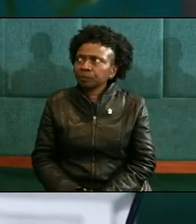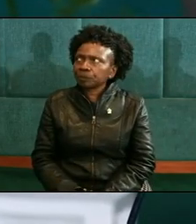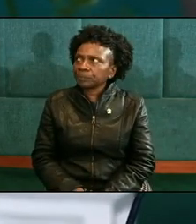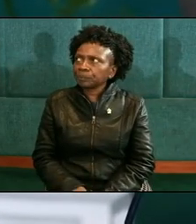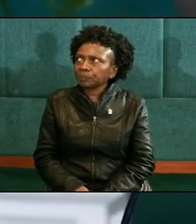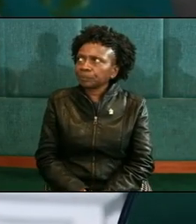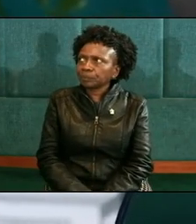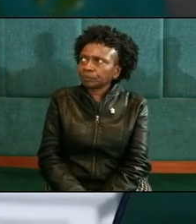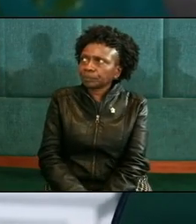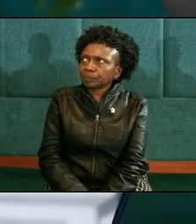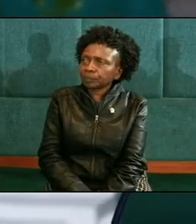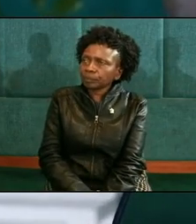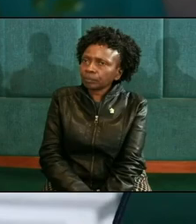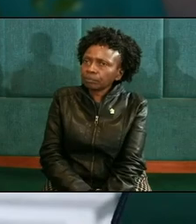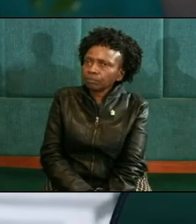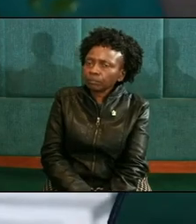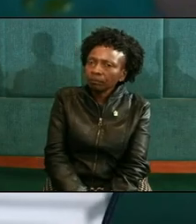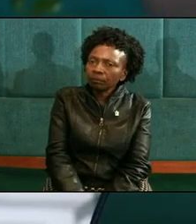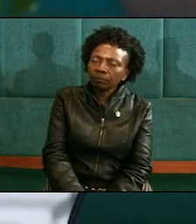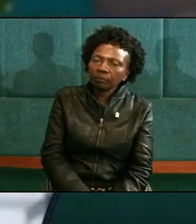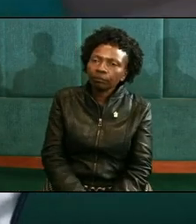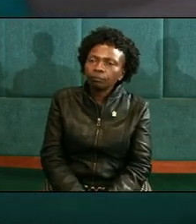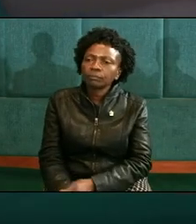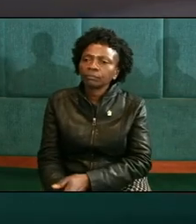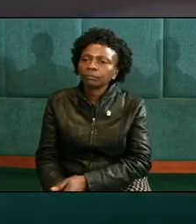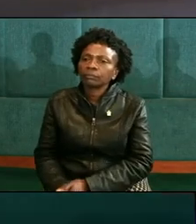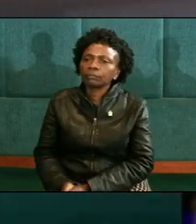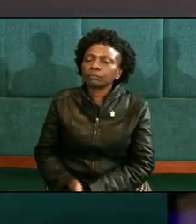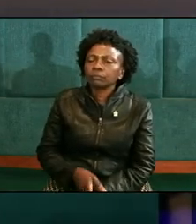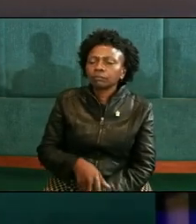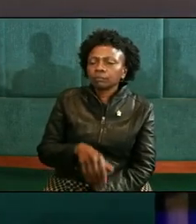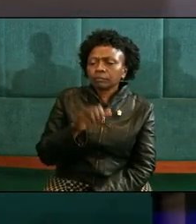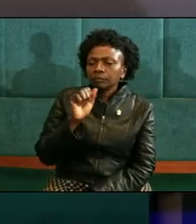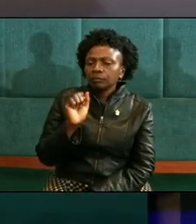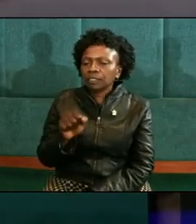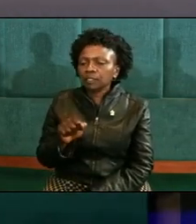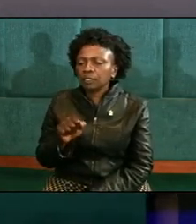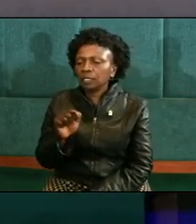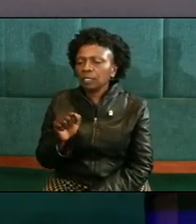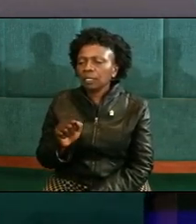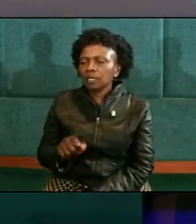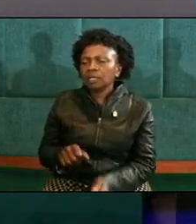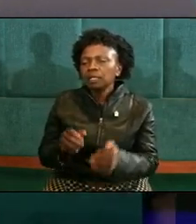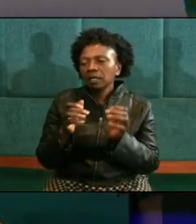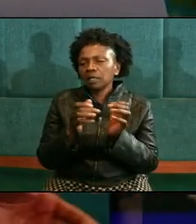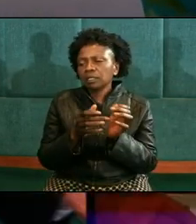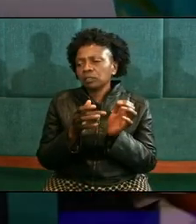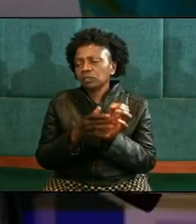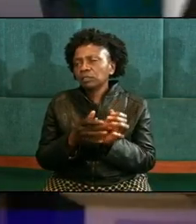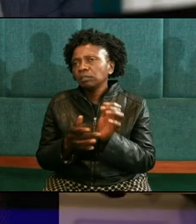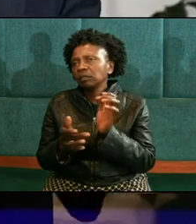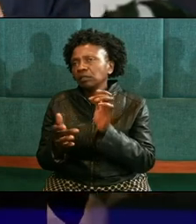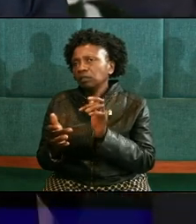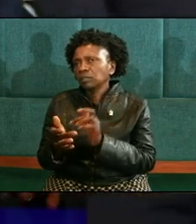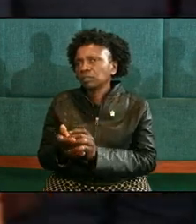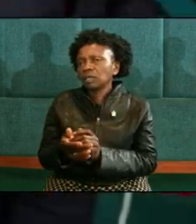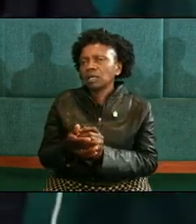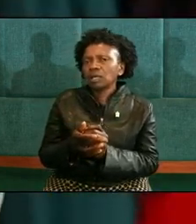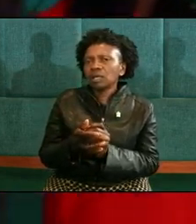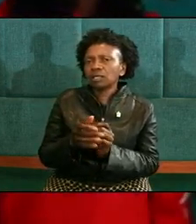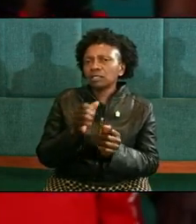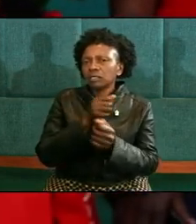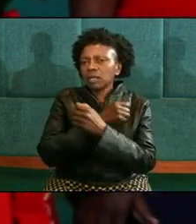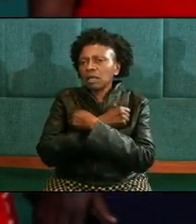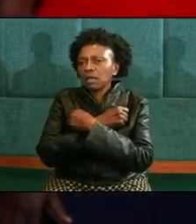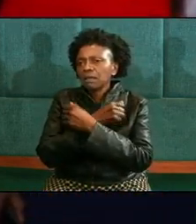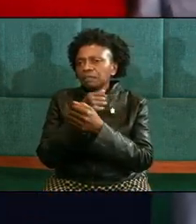Come. God bless you. God bless you. Come, come, come, come. God bless you. Yes, Jesus.